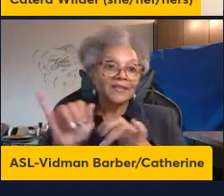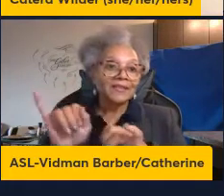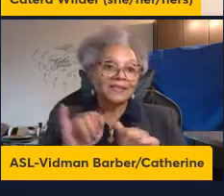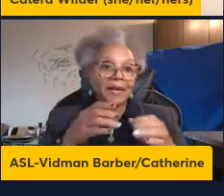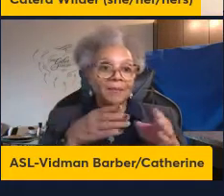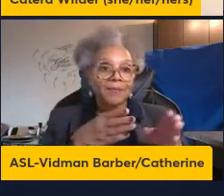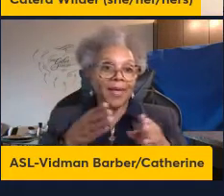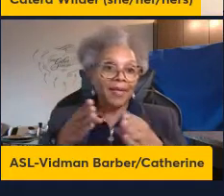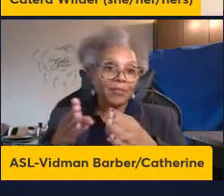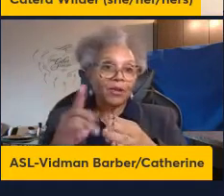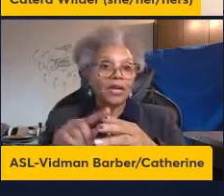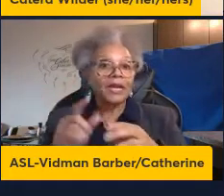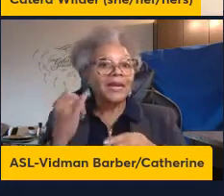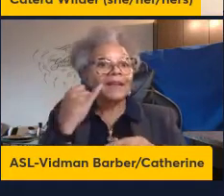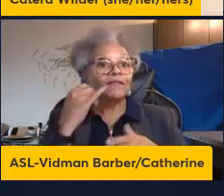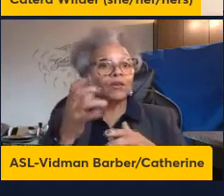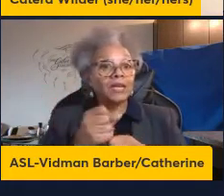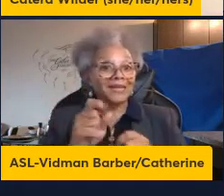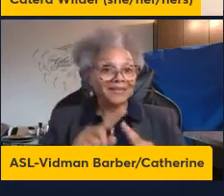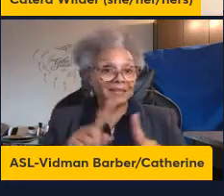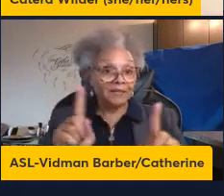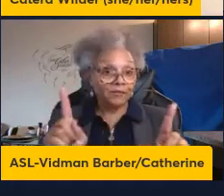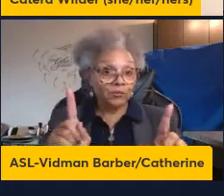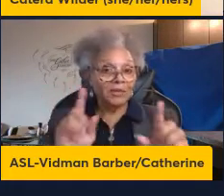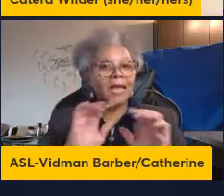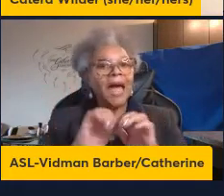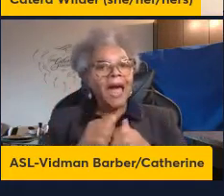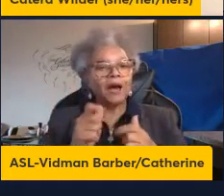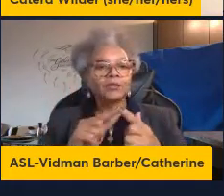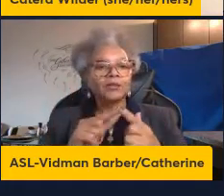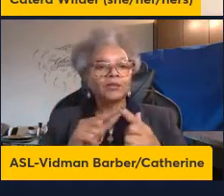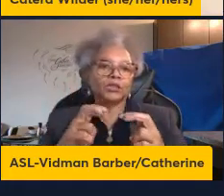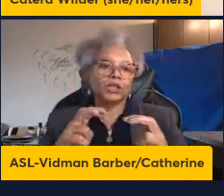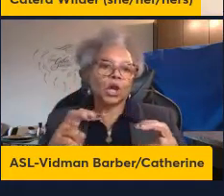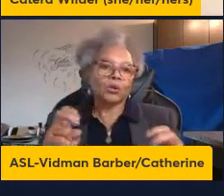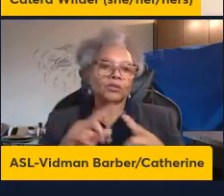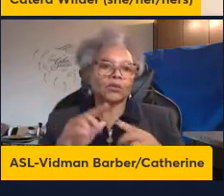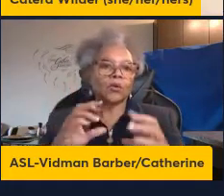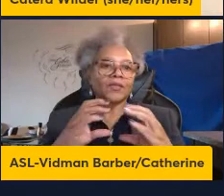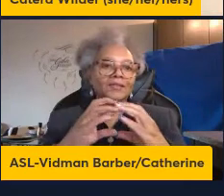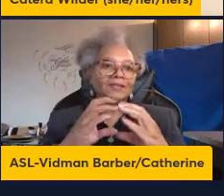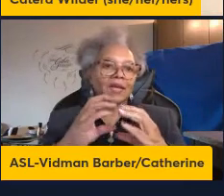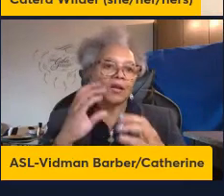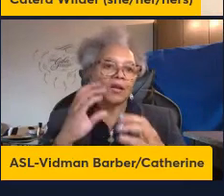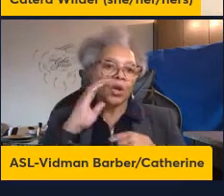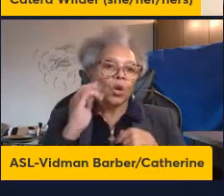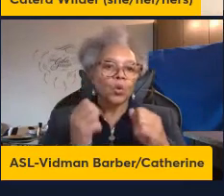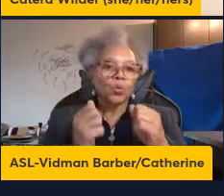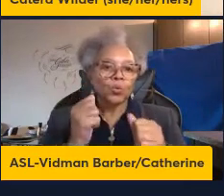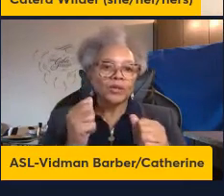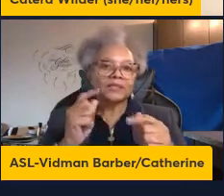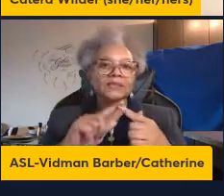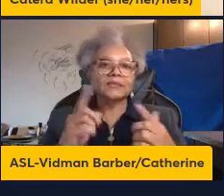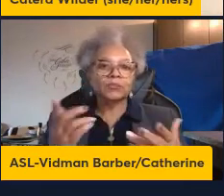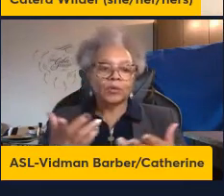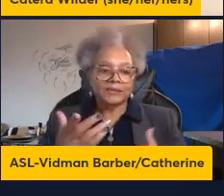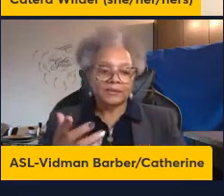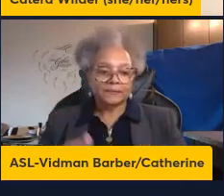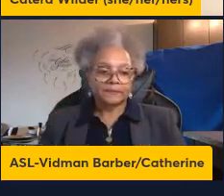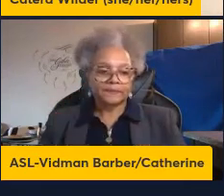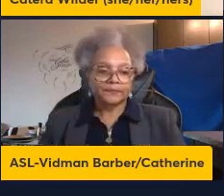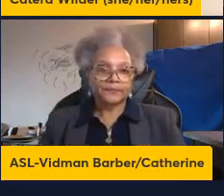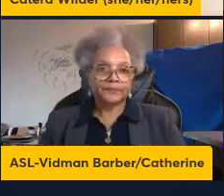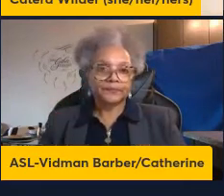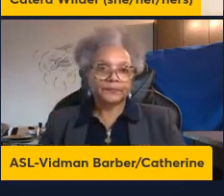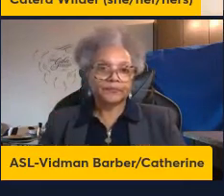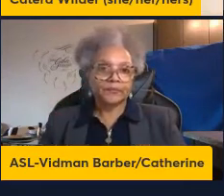different responses, how is this done? How is the information decoded so that the cell knows which interferon is present? And so